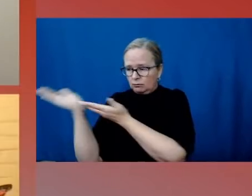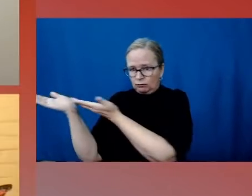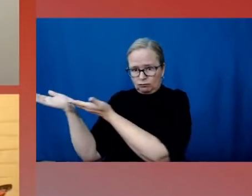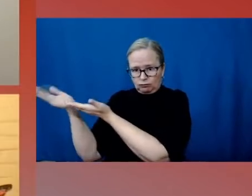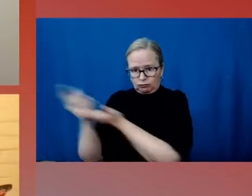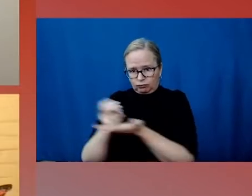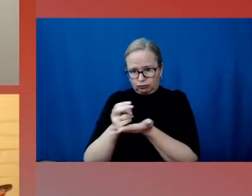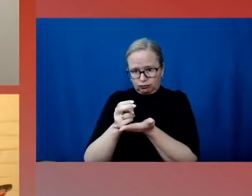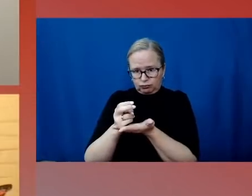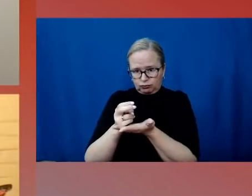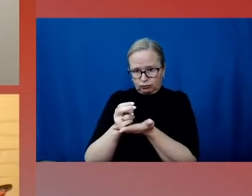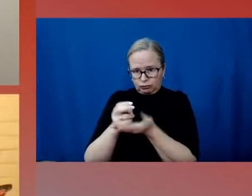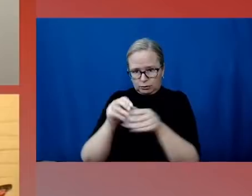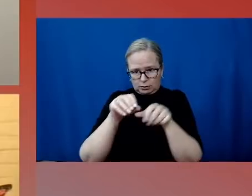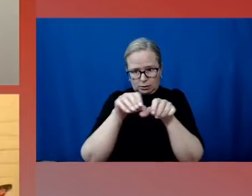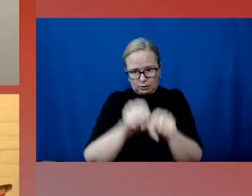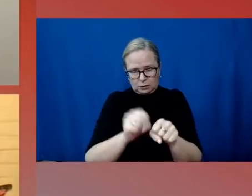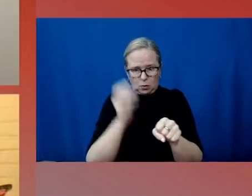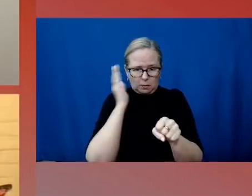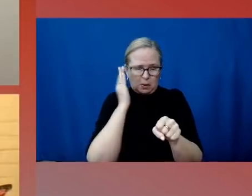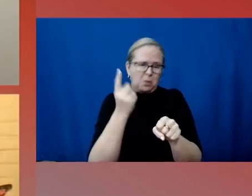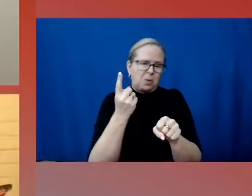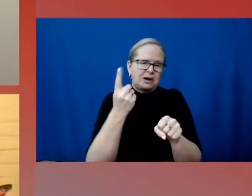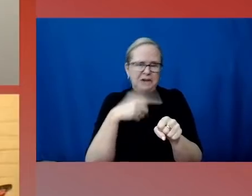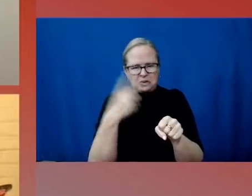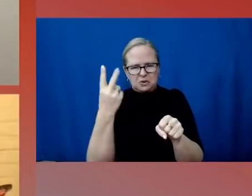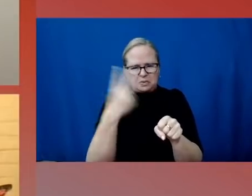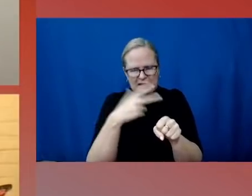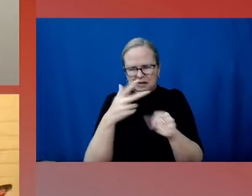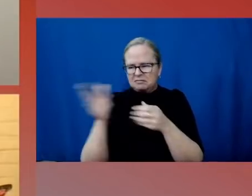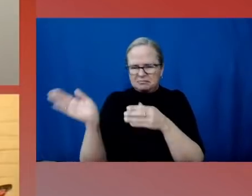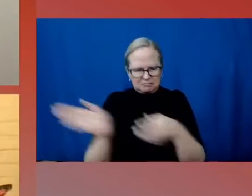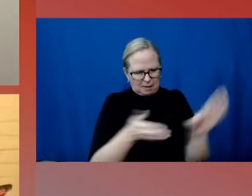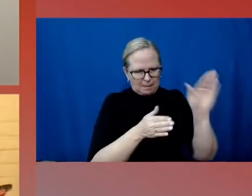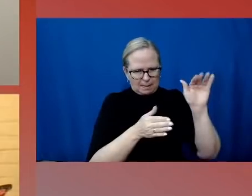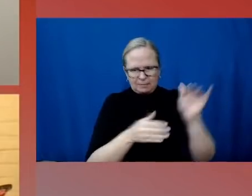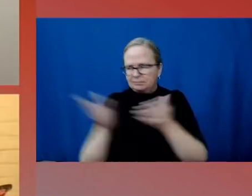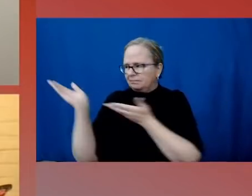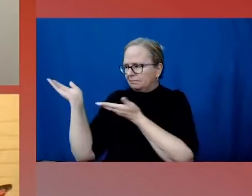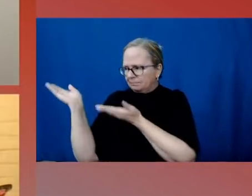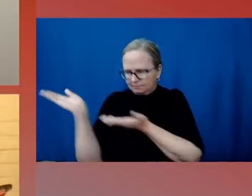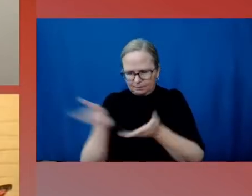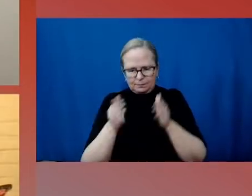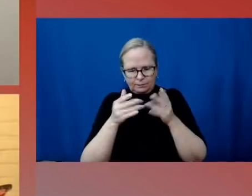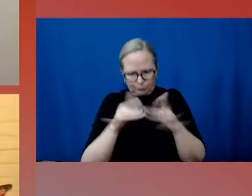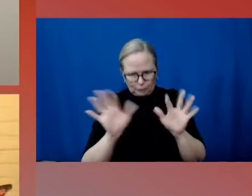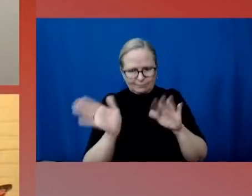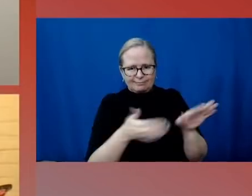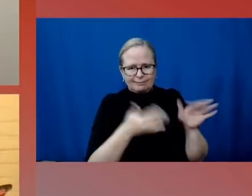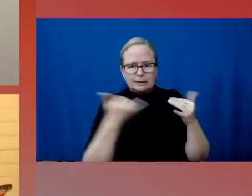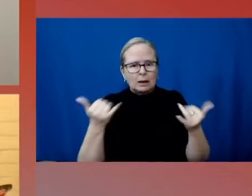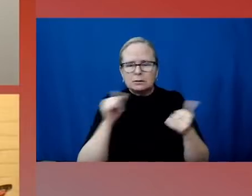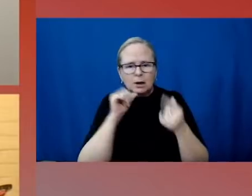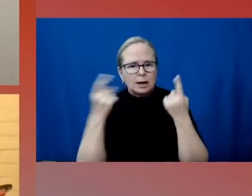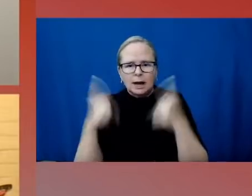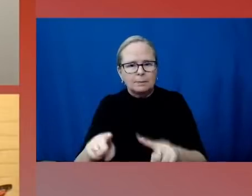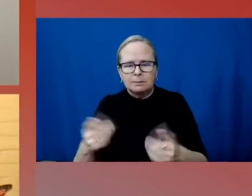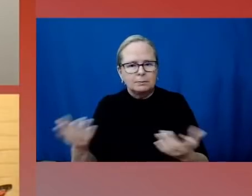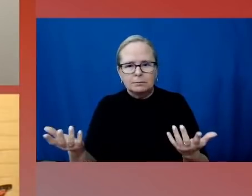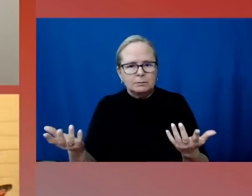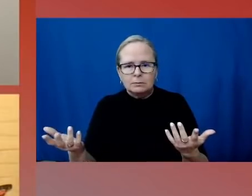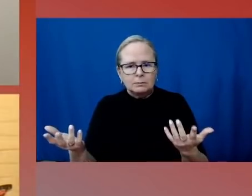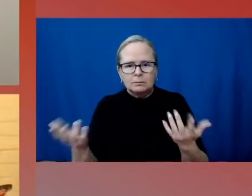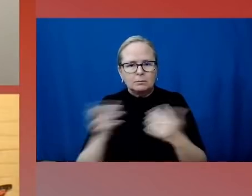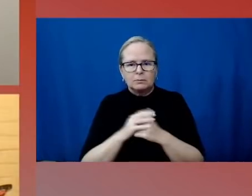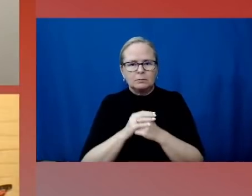someone's admitted to that hospital bed for a day and then 2 days later they're out and we have that bed for someone else. So when